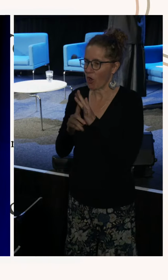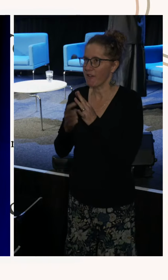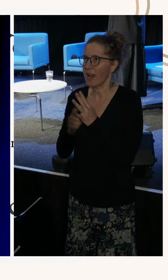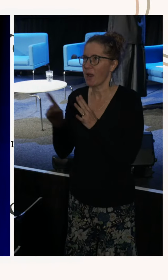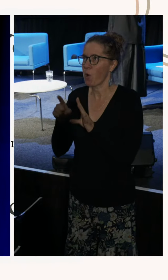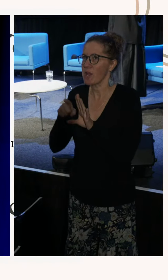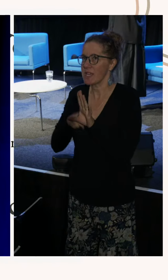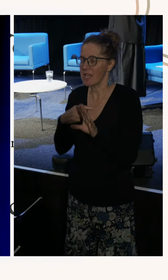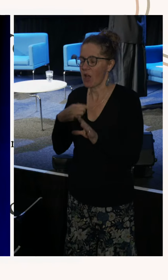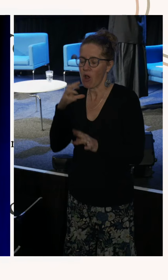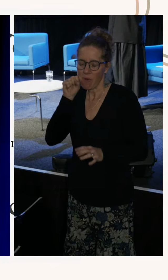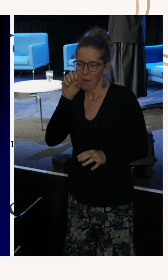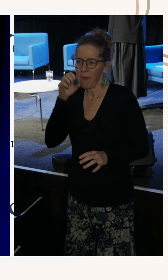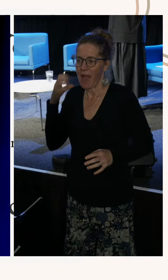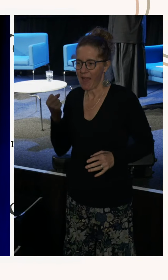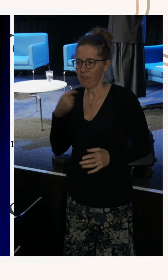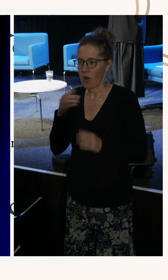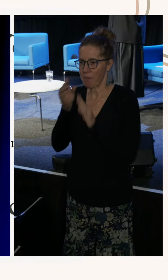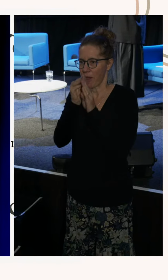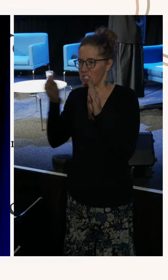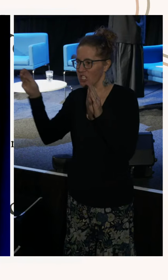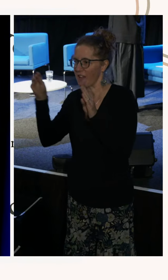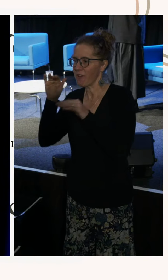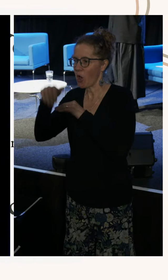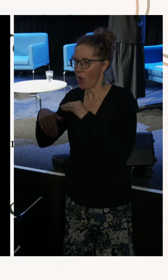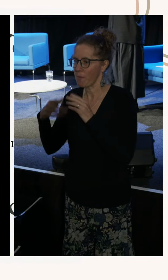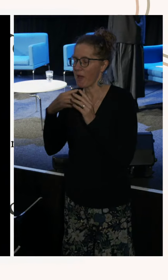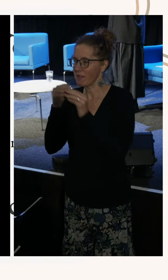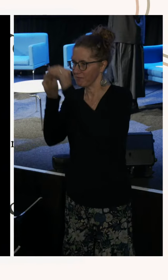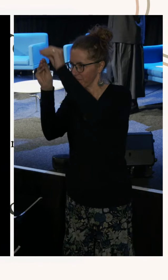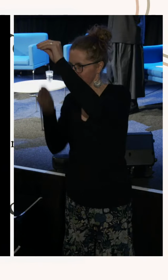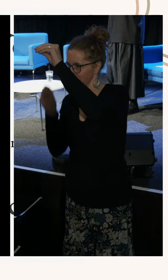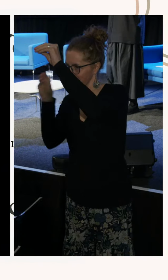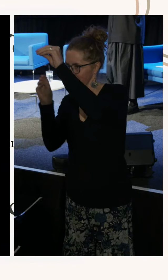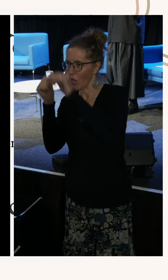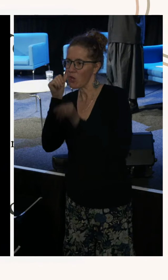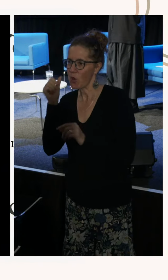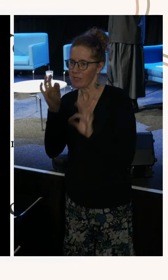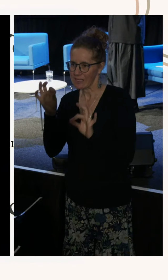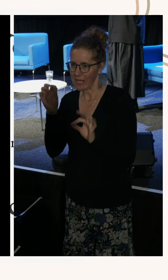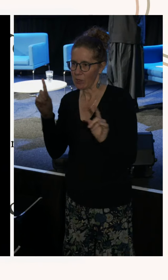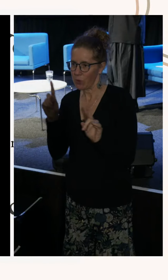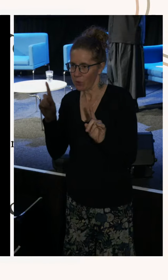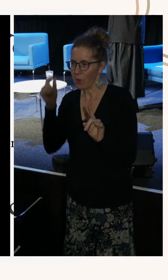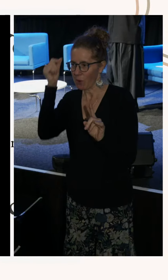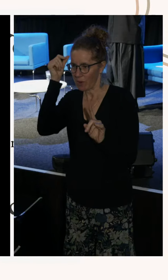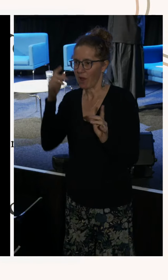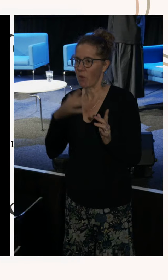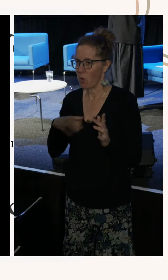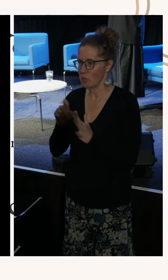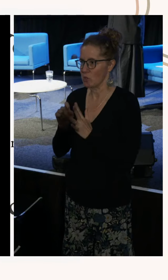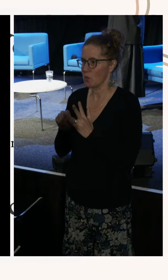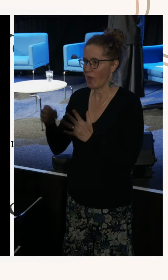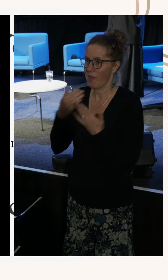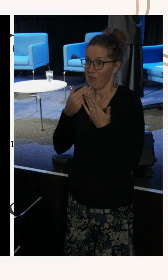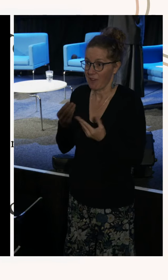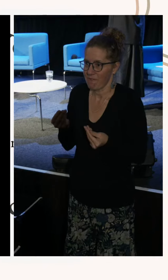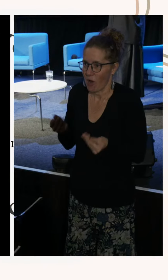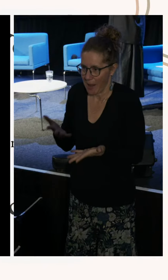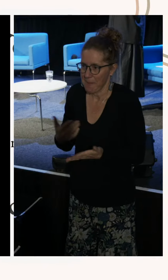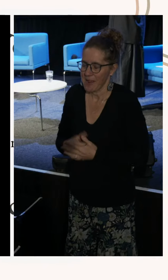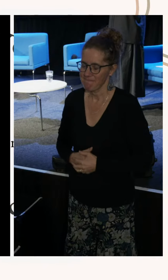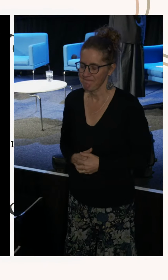this year, I've got it on my shelf, I've got post-its on it, and I know exactly who it is and what it is, and I've always wanted to do this, thank you for letting me do